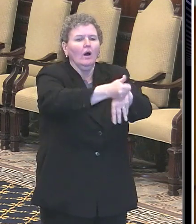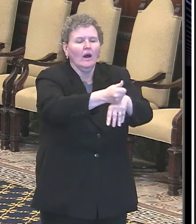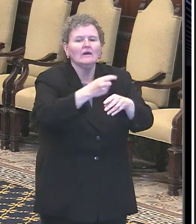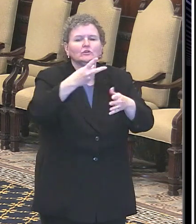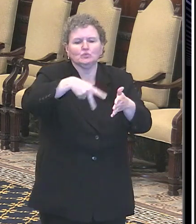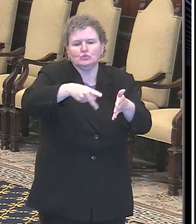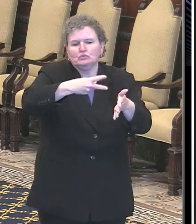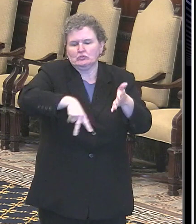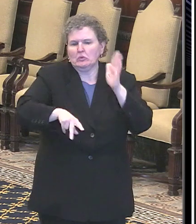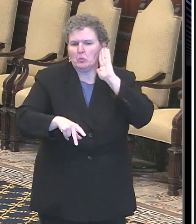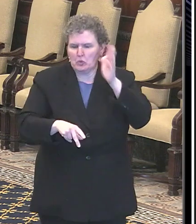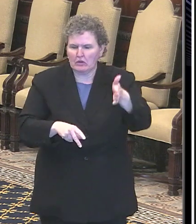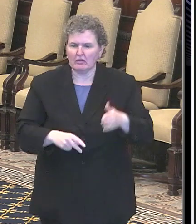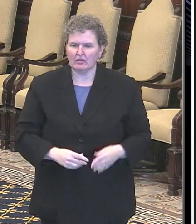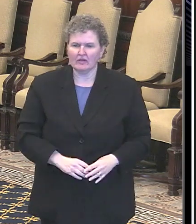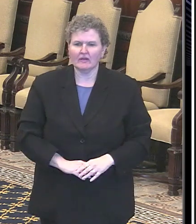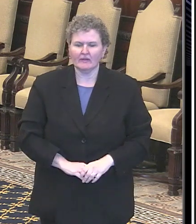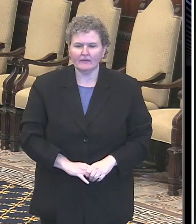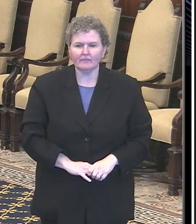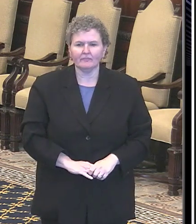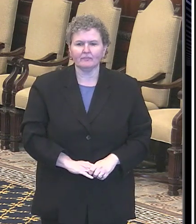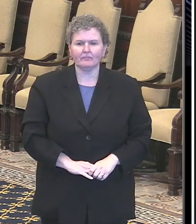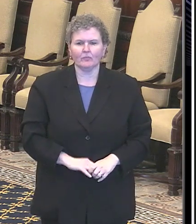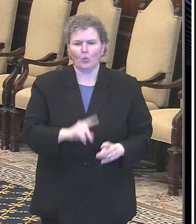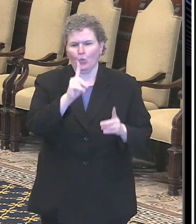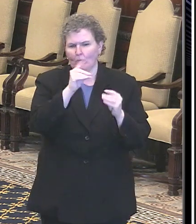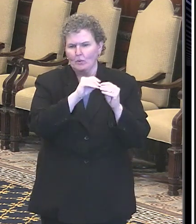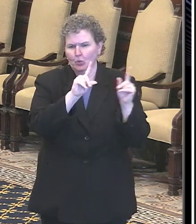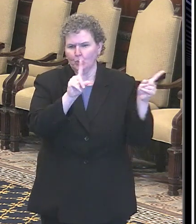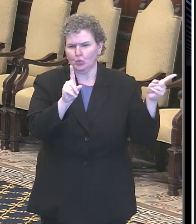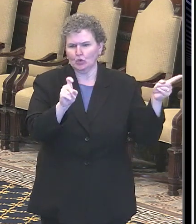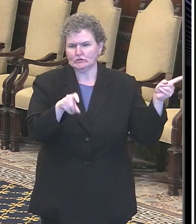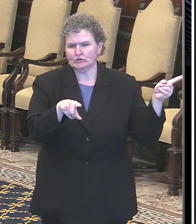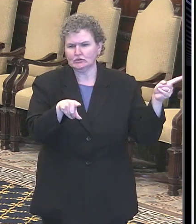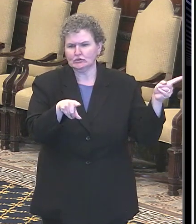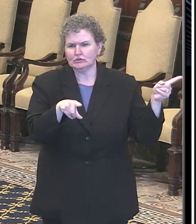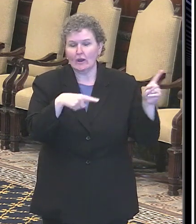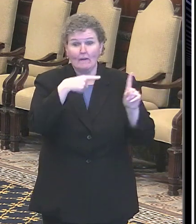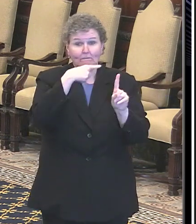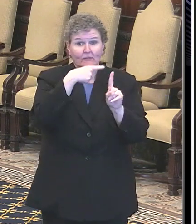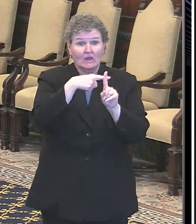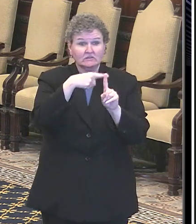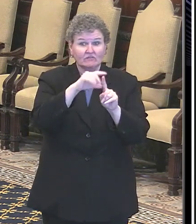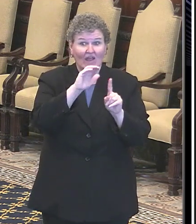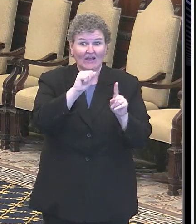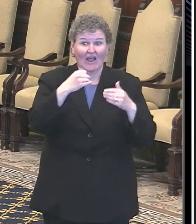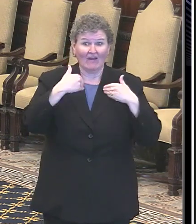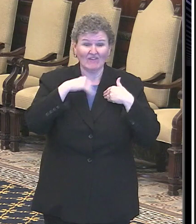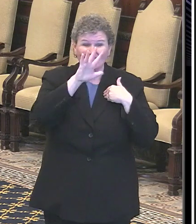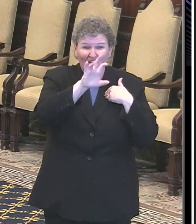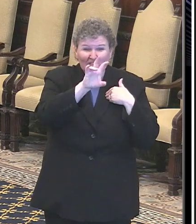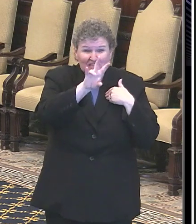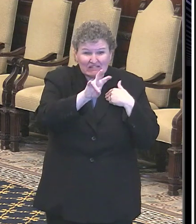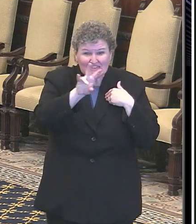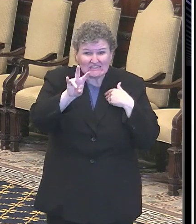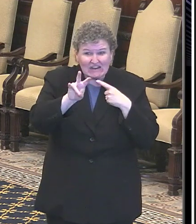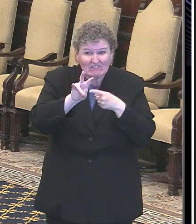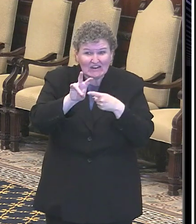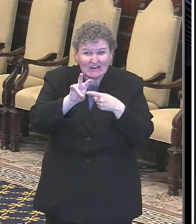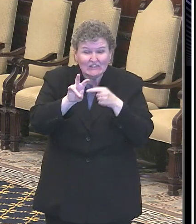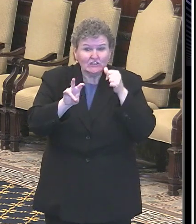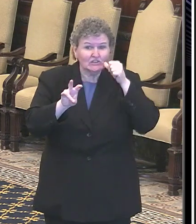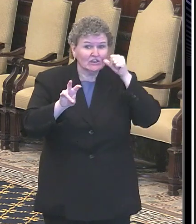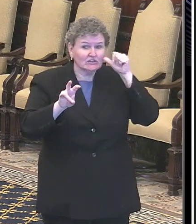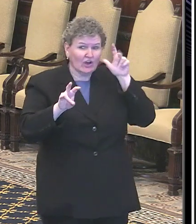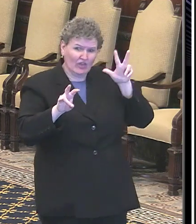Okay, and one last question for you. Just in reference to the number of positive cases today, new cases, 577. I think yesterday was a little over 300,